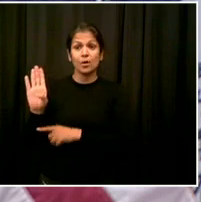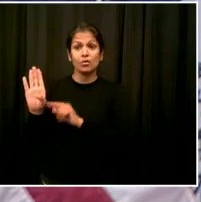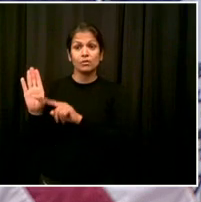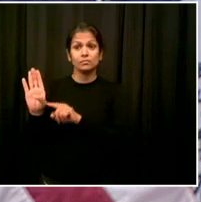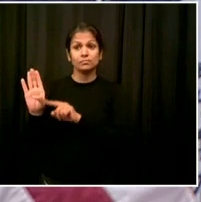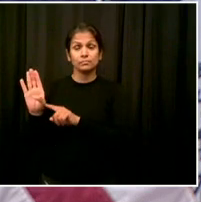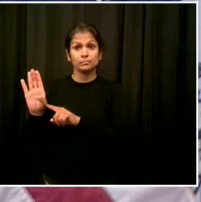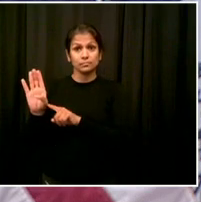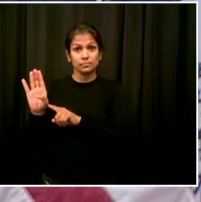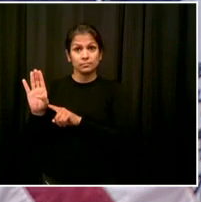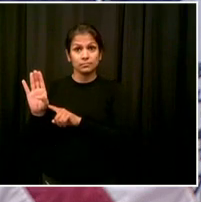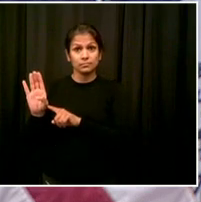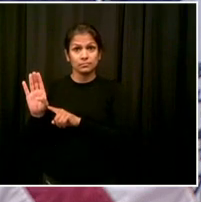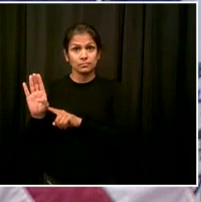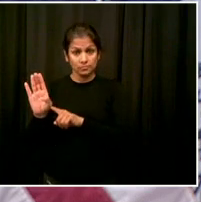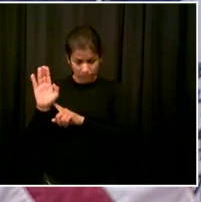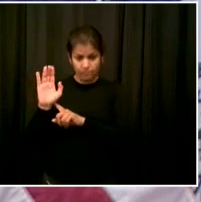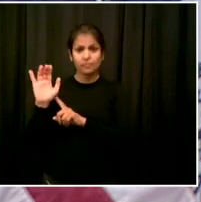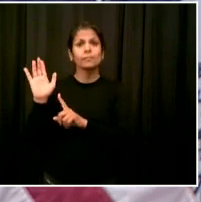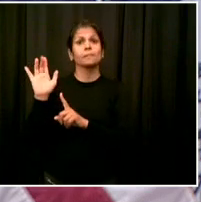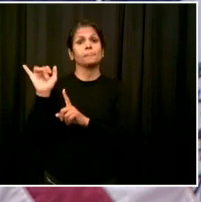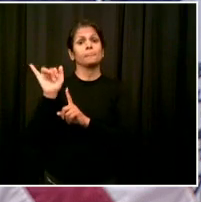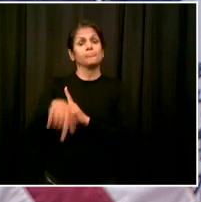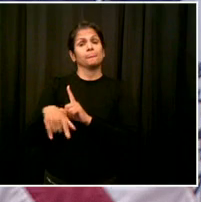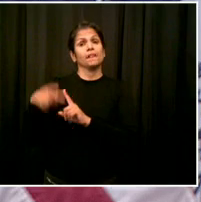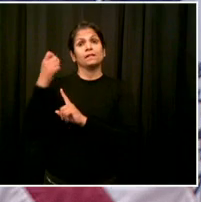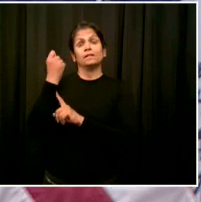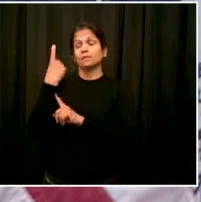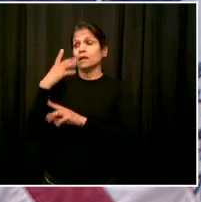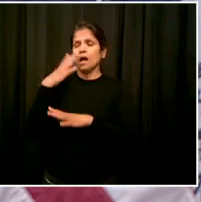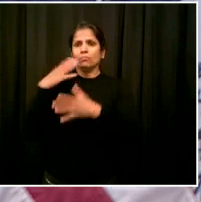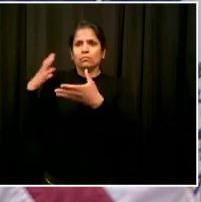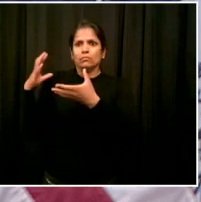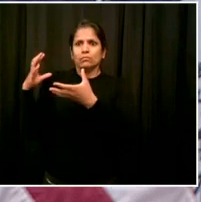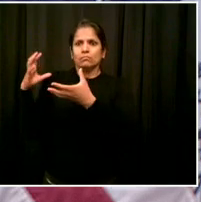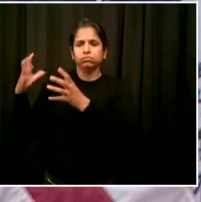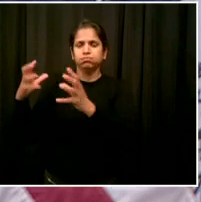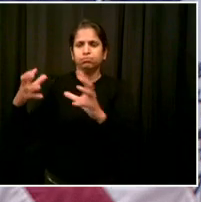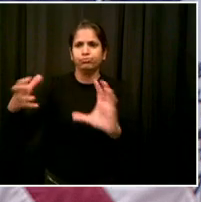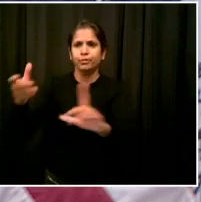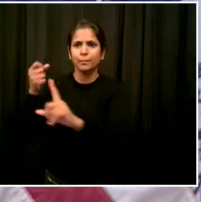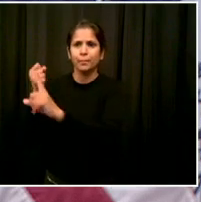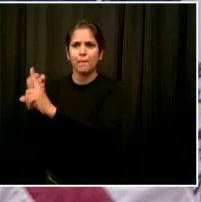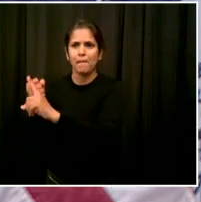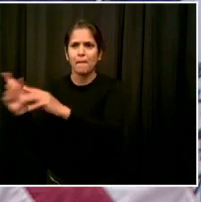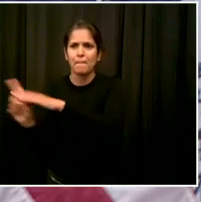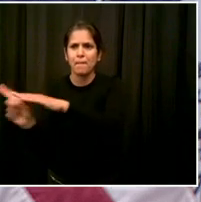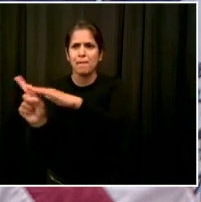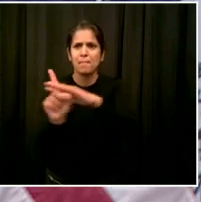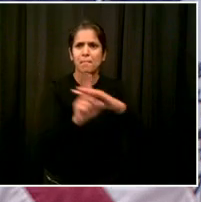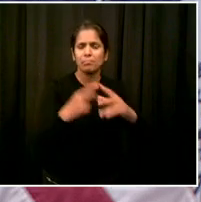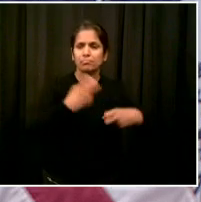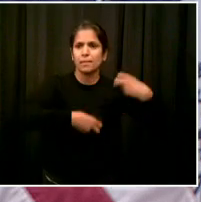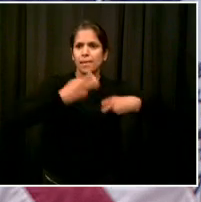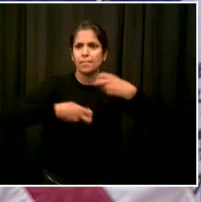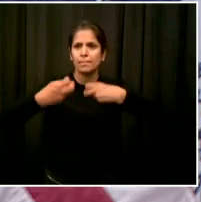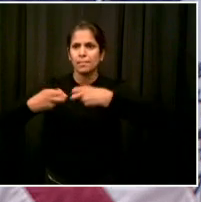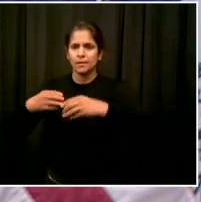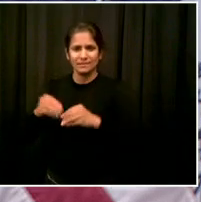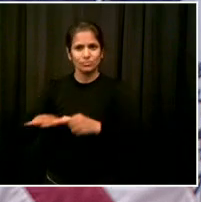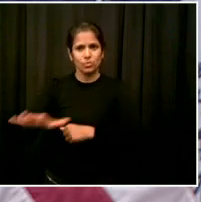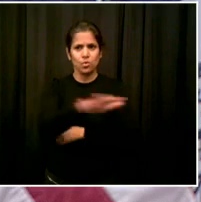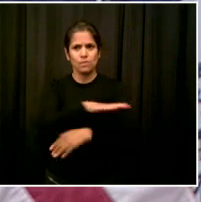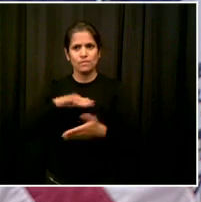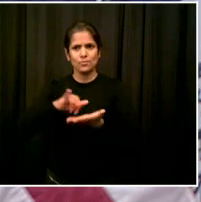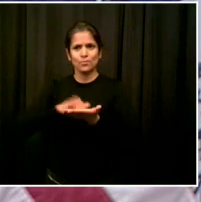in this city, the most jobs we ever had, the lowest crime we ever had. In many ways, our quality